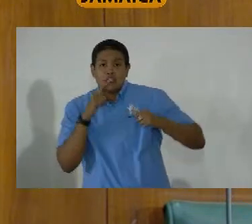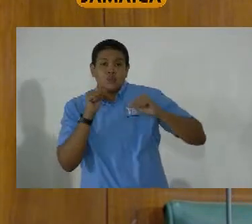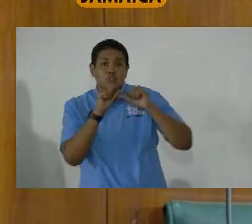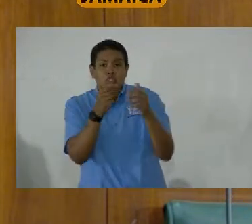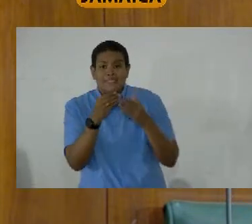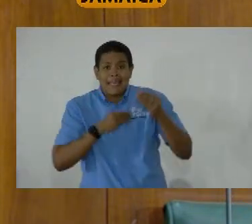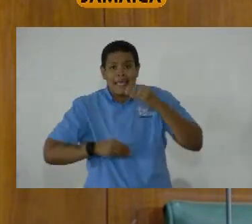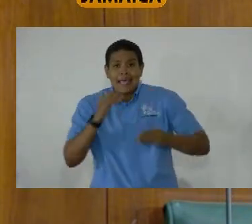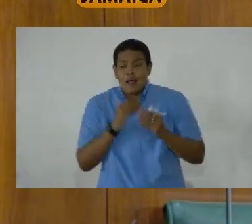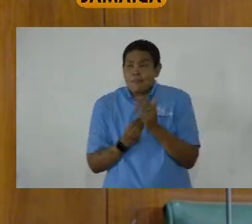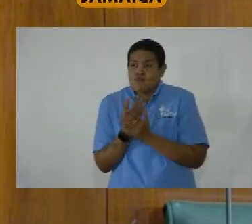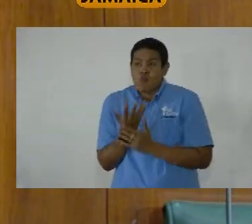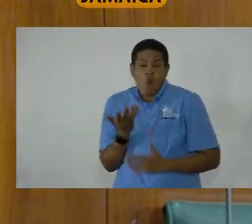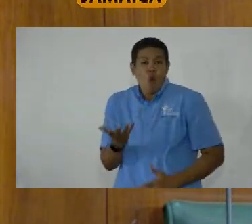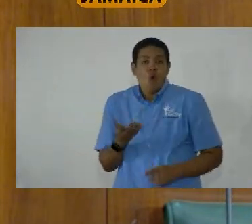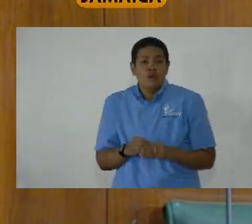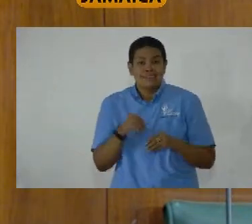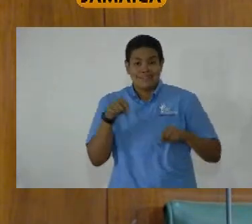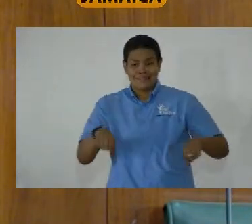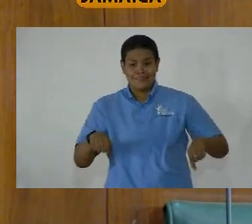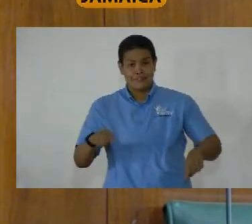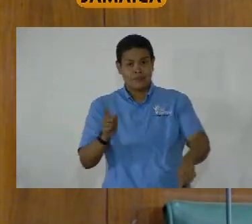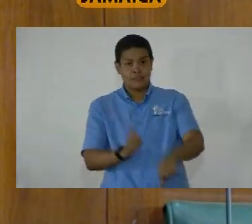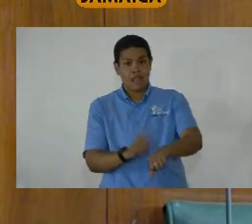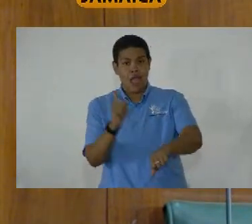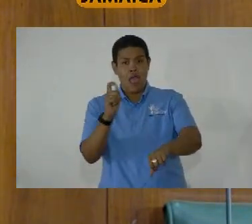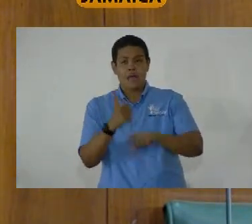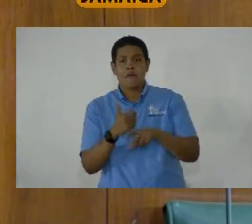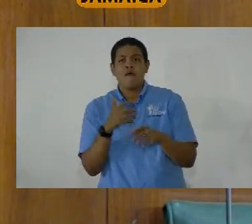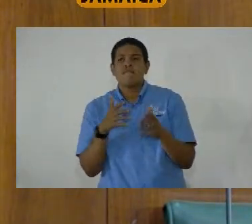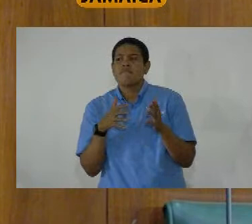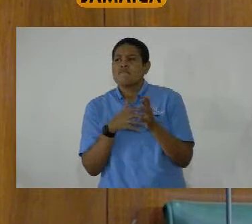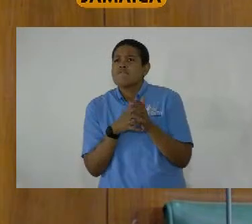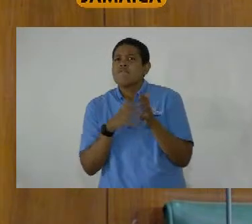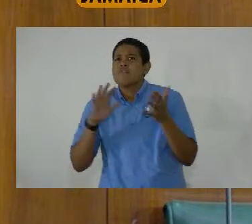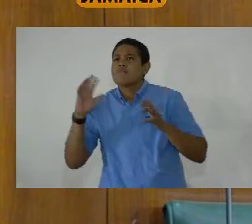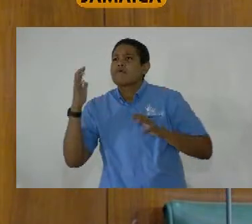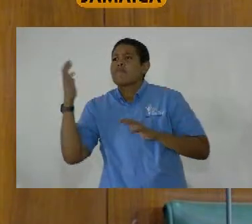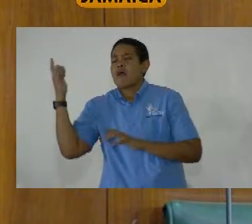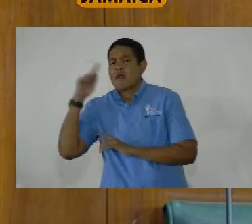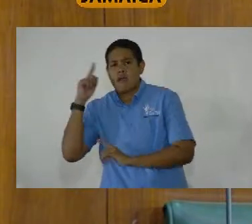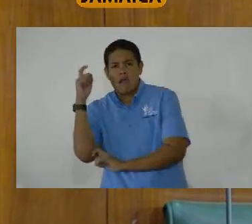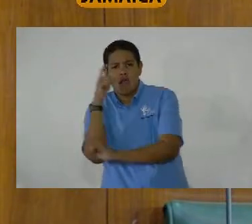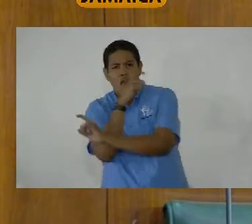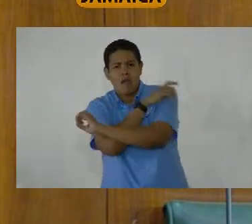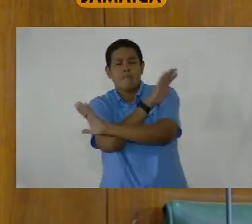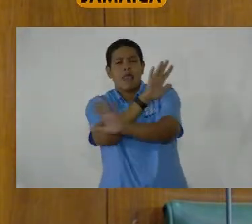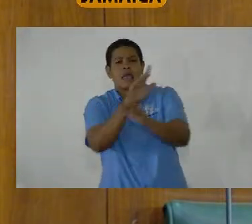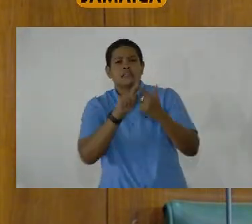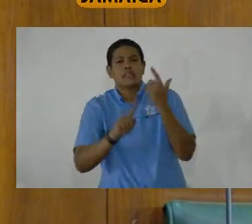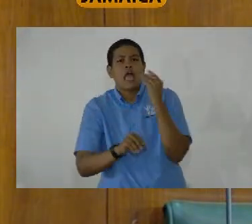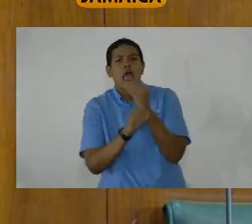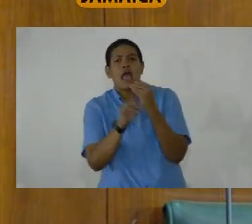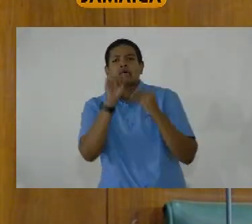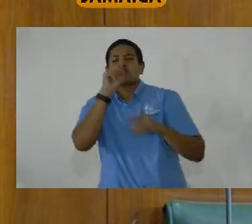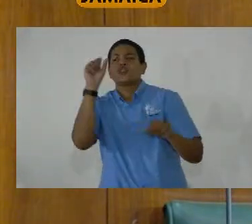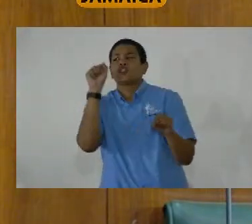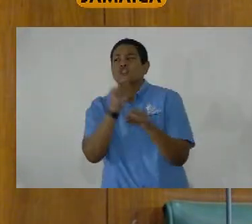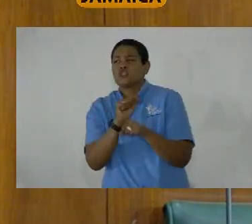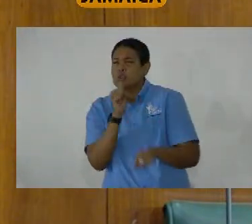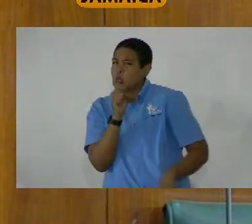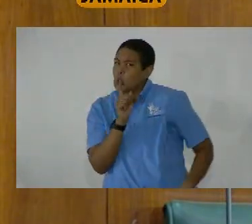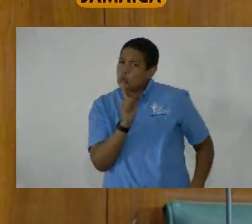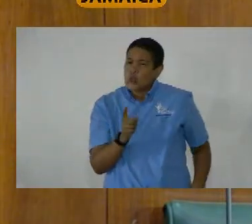economic growth in this period of volatility, complexity, uncertainty,